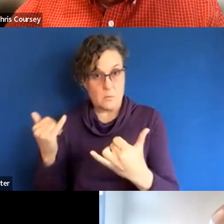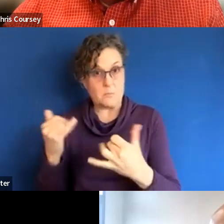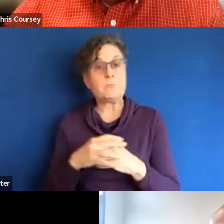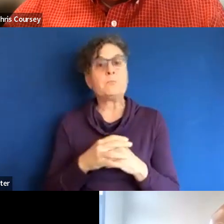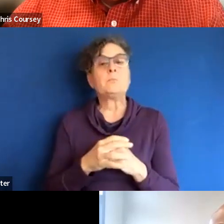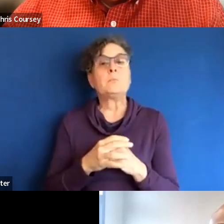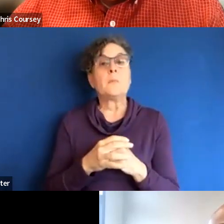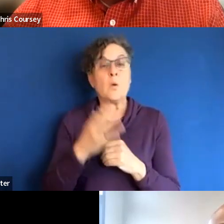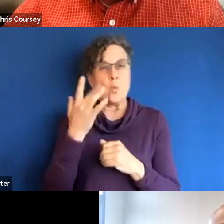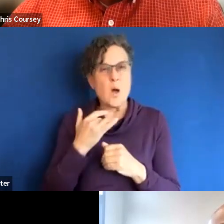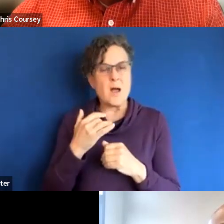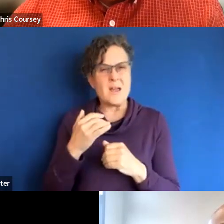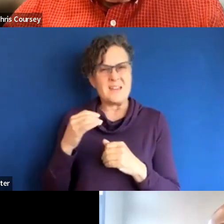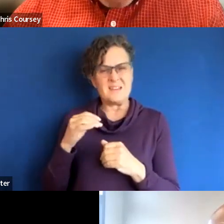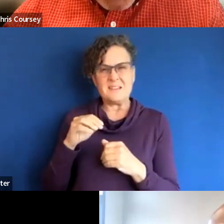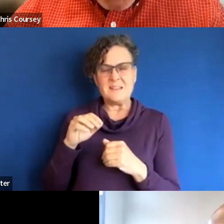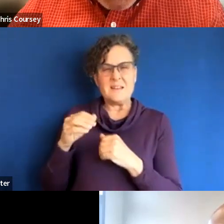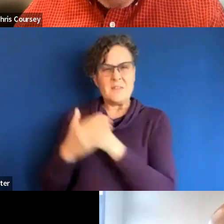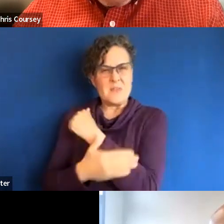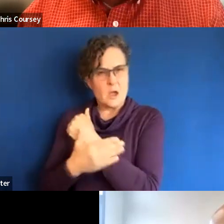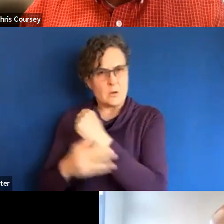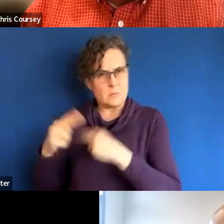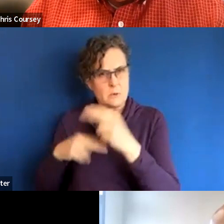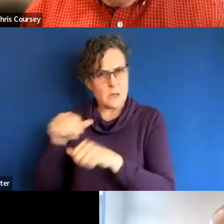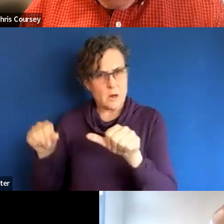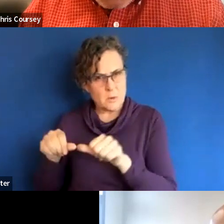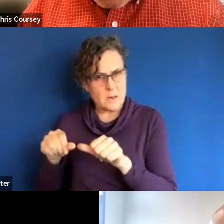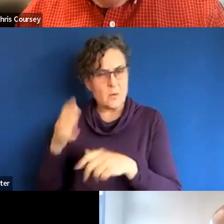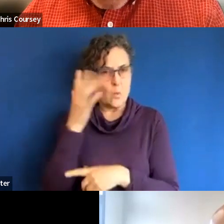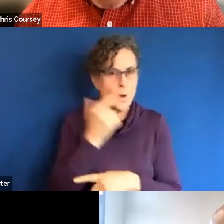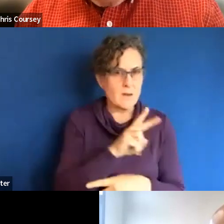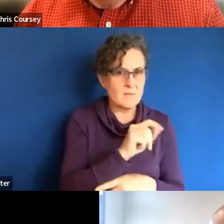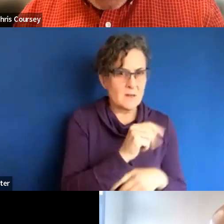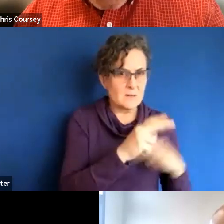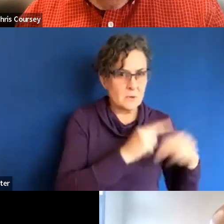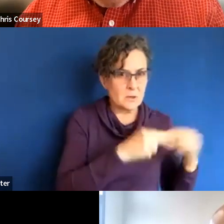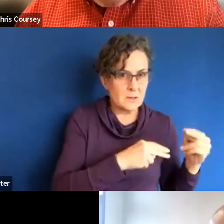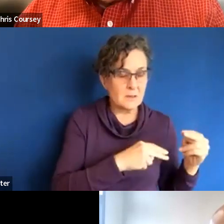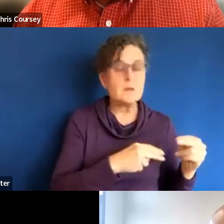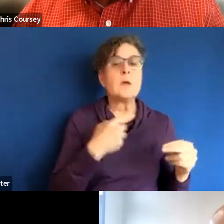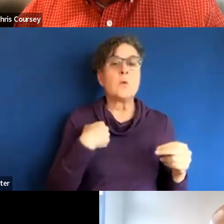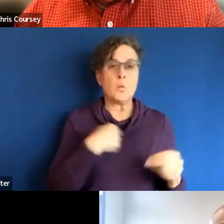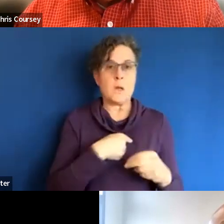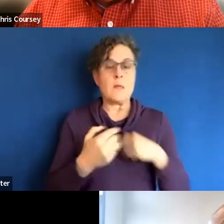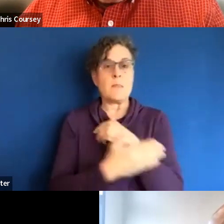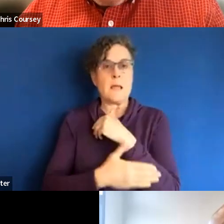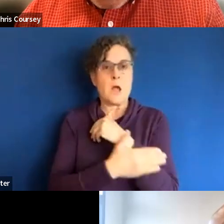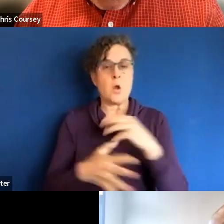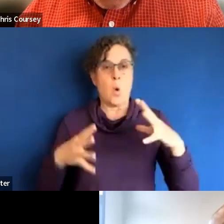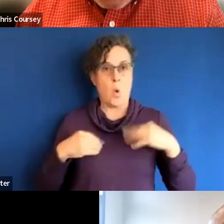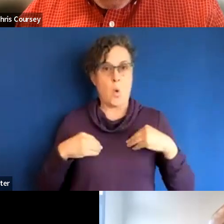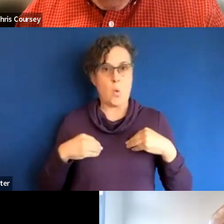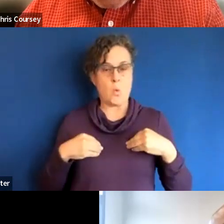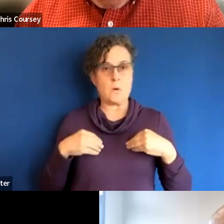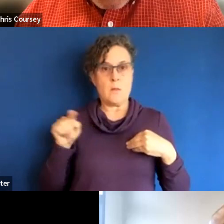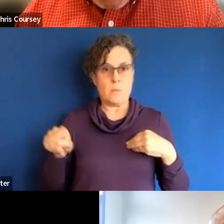sites, these are two pieces of property that the county owns, that the county controls. They're close to services, they're